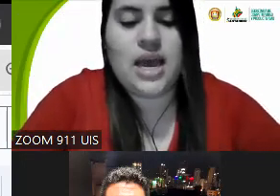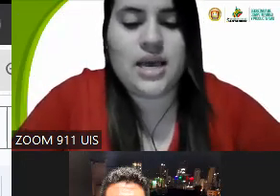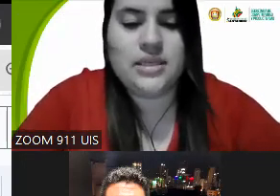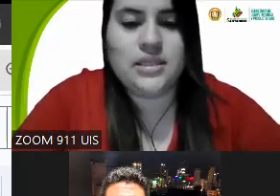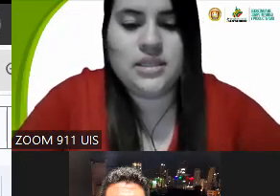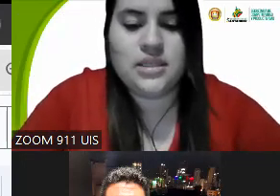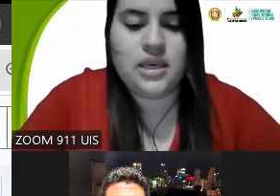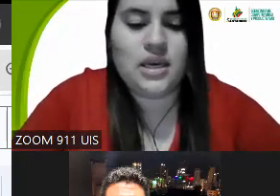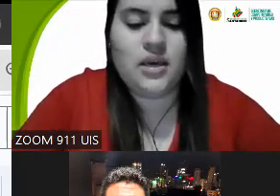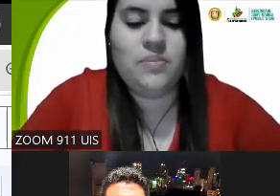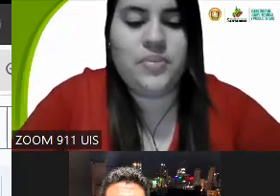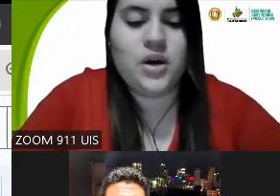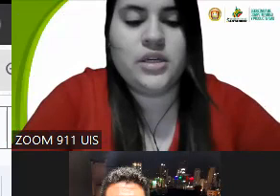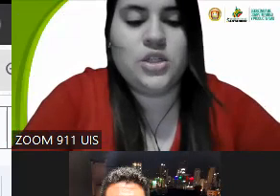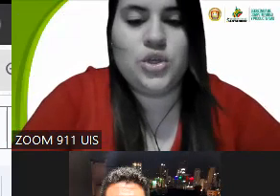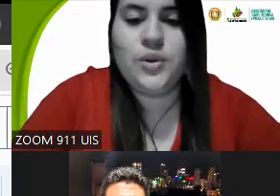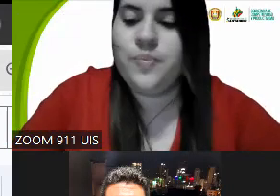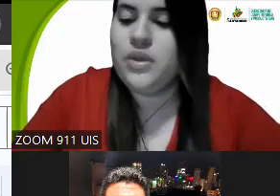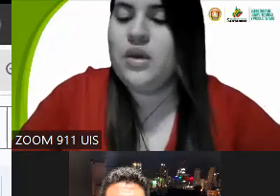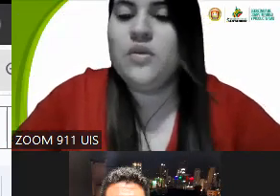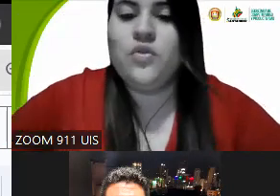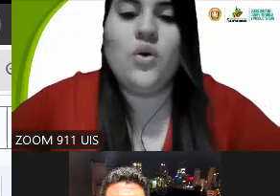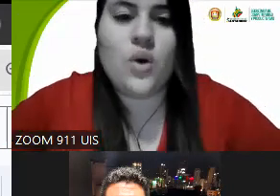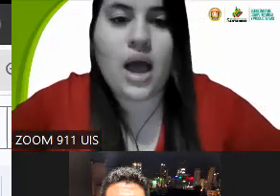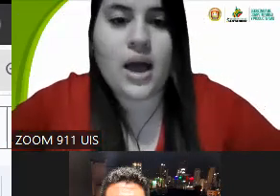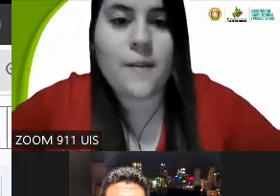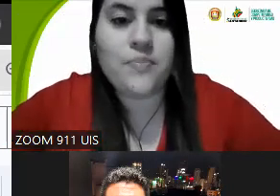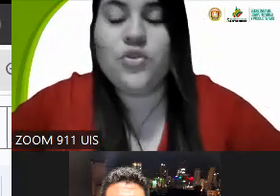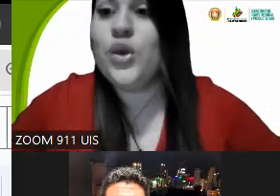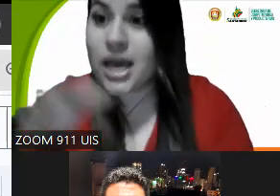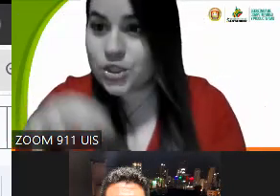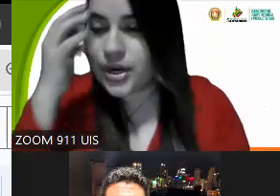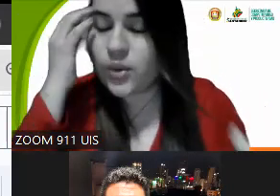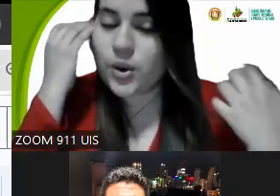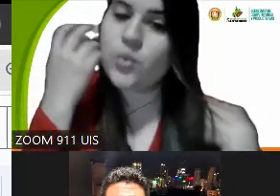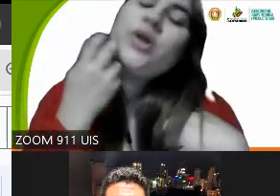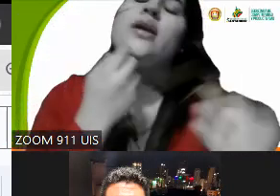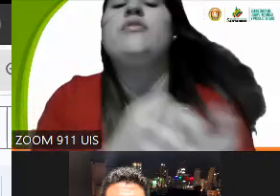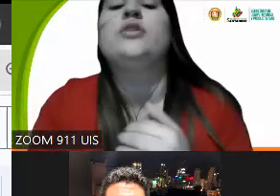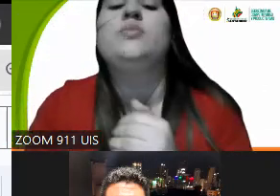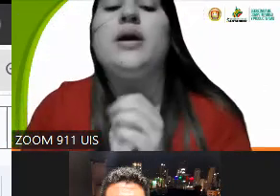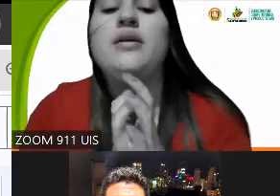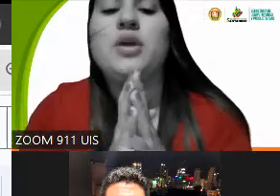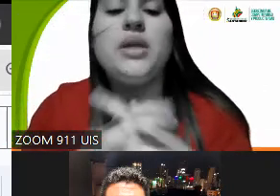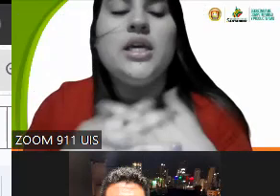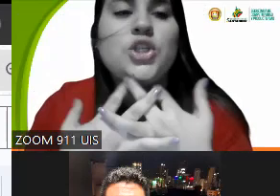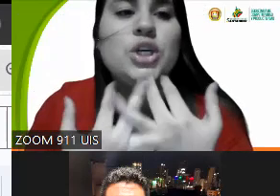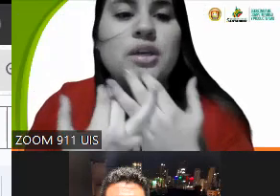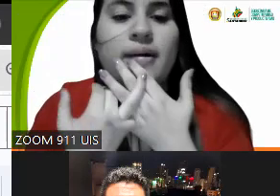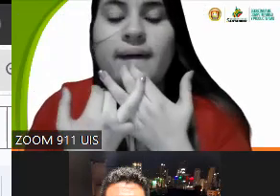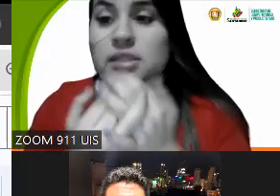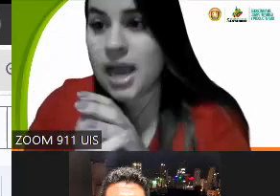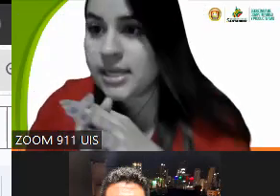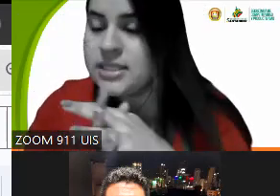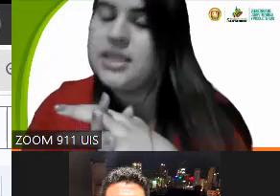communication task, part 2. So yesterday we were working on the first part of